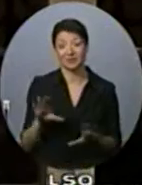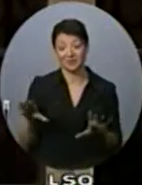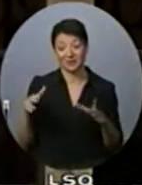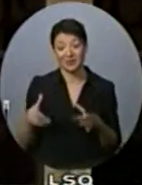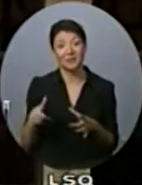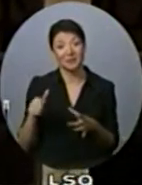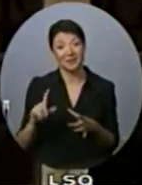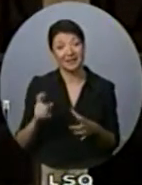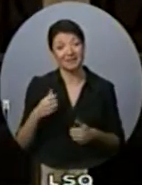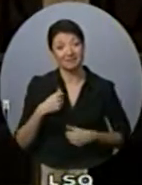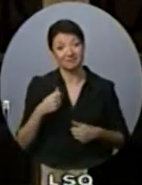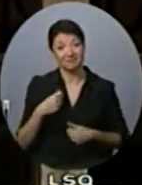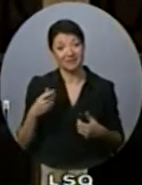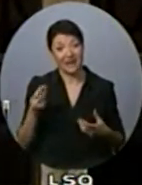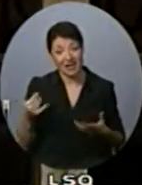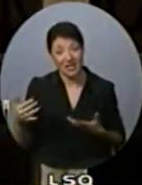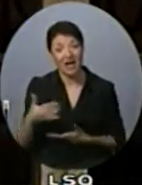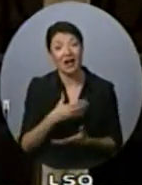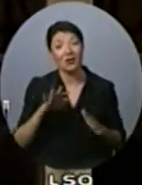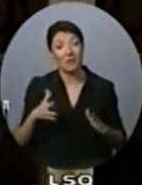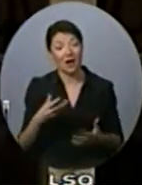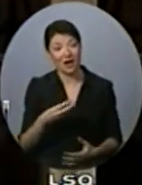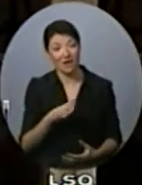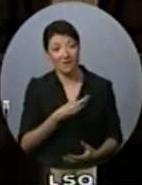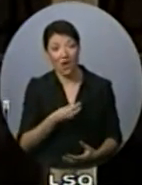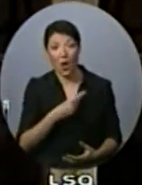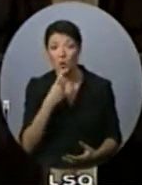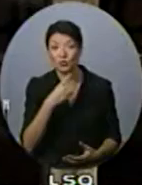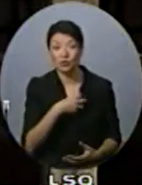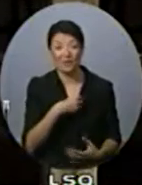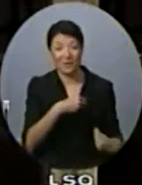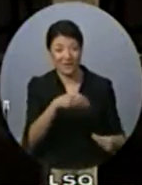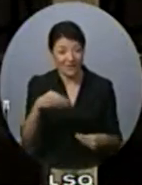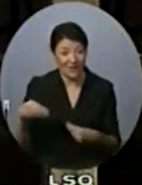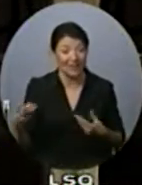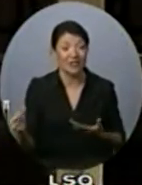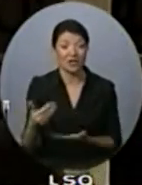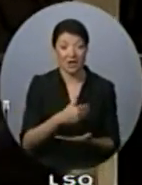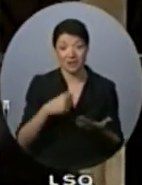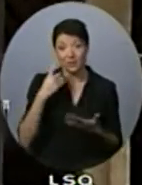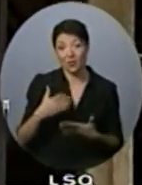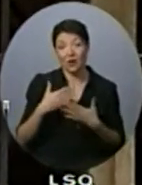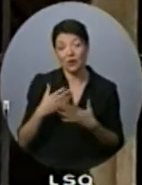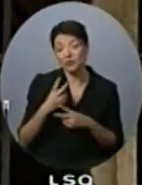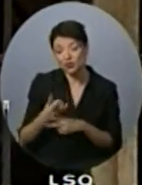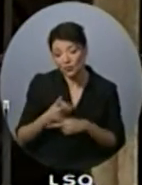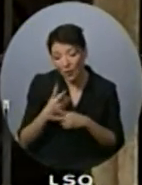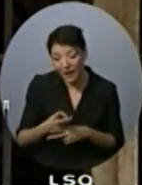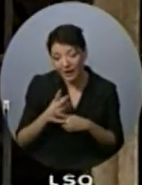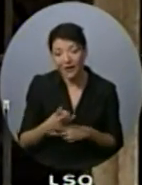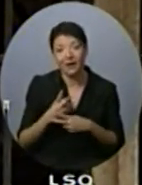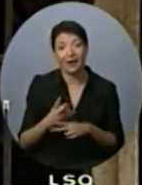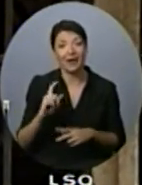during campaigns helps providing additional care for our veterans and their families. The recent theft of a poppy box is appalling to